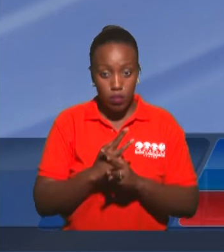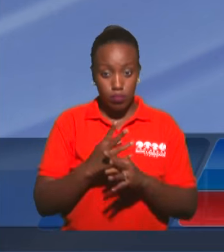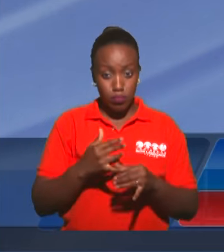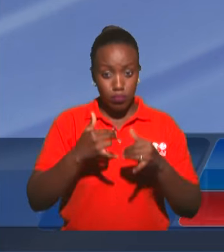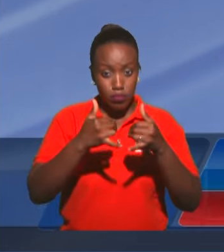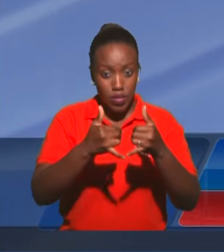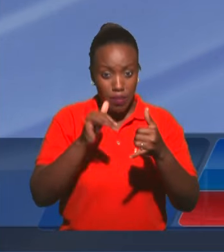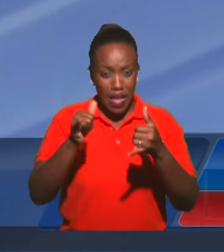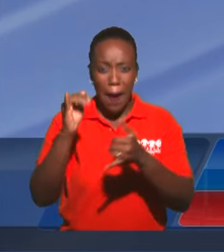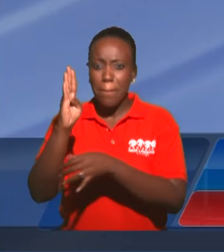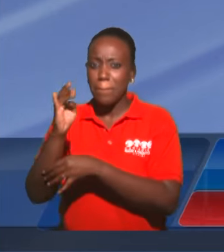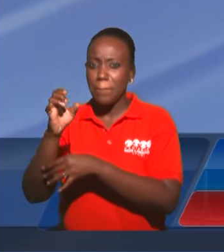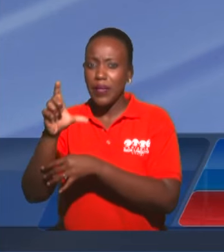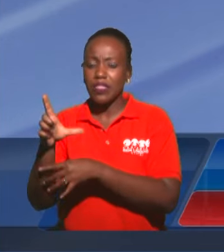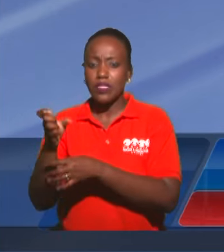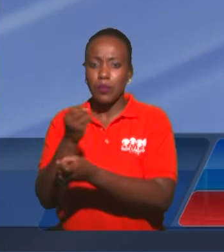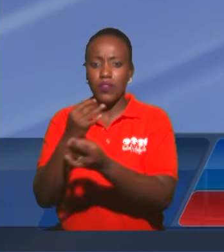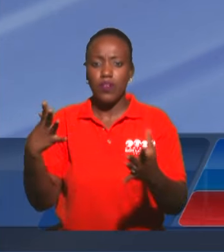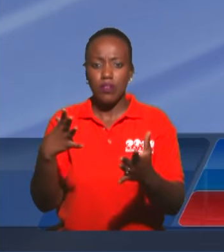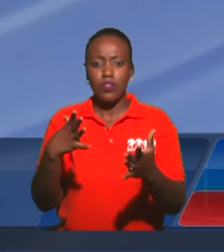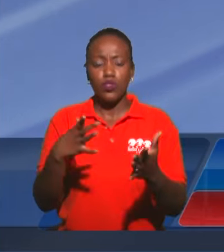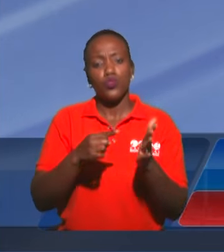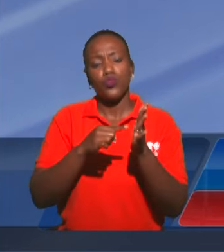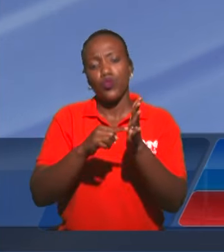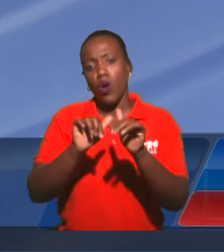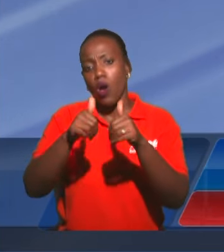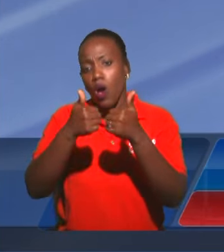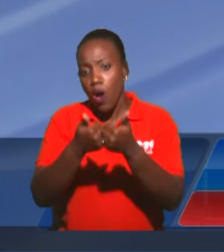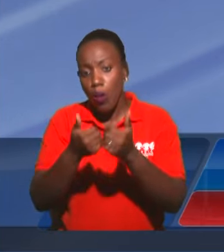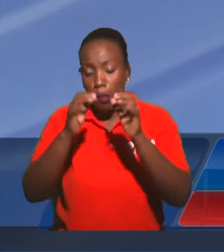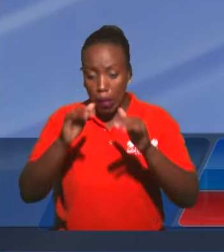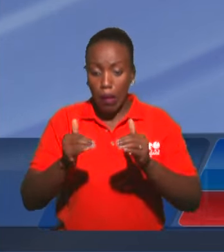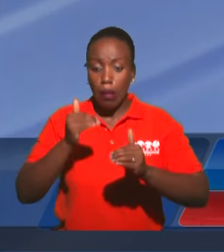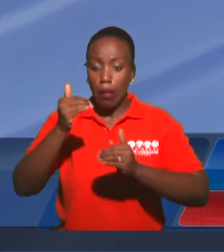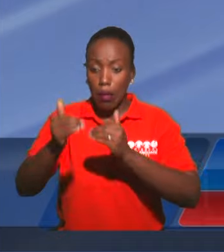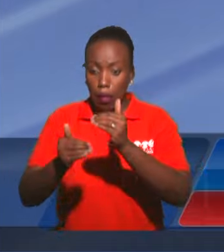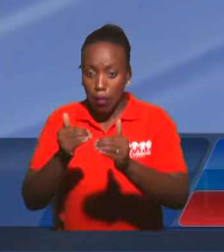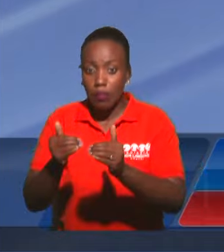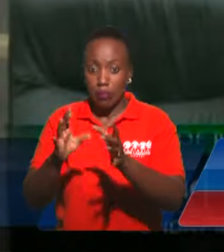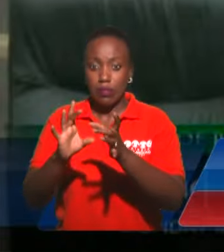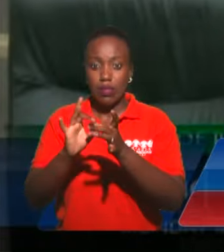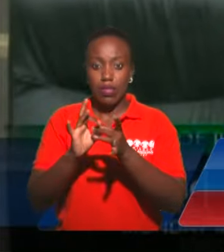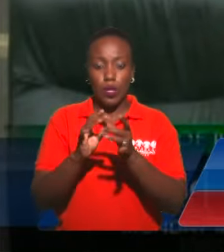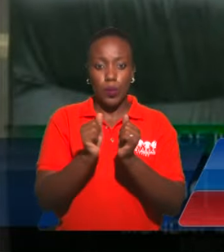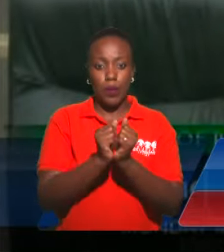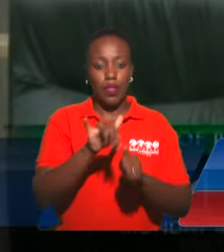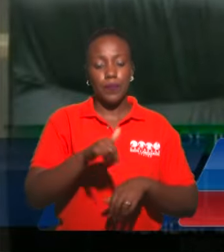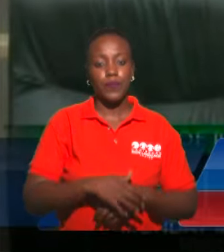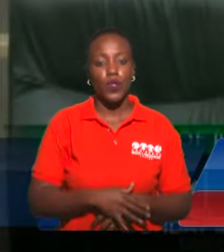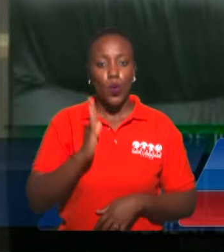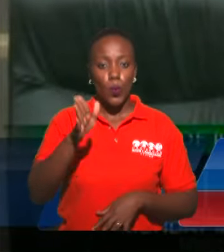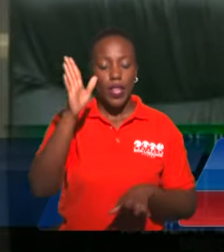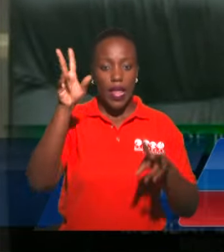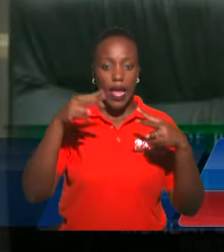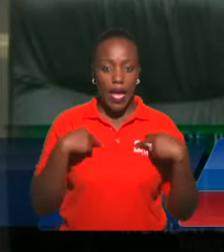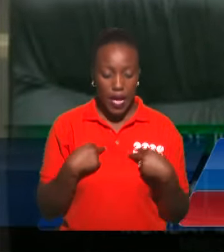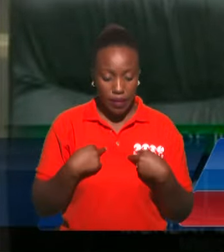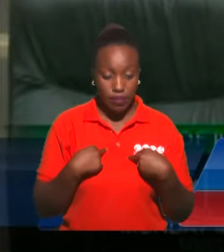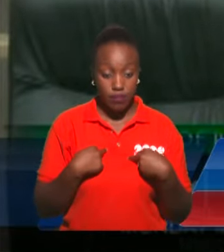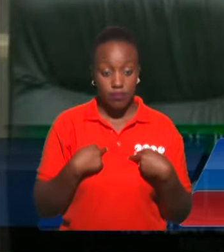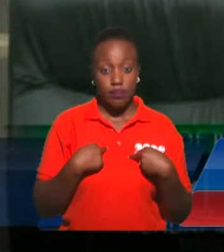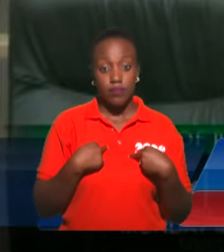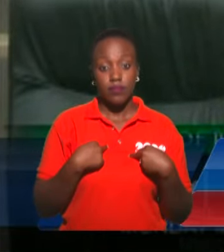make provisions for the efficient and effective staging of the tournament and for related purposes. There will be direct and